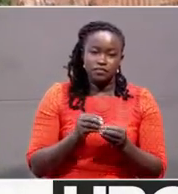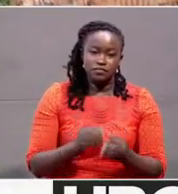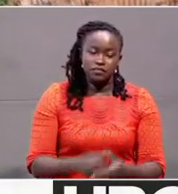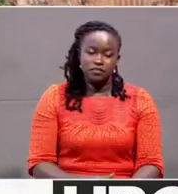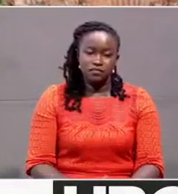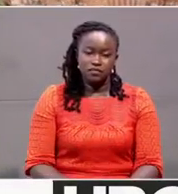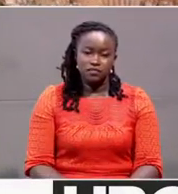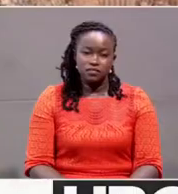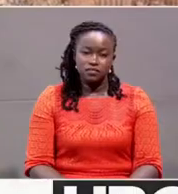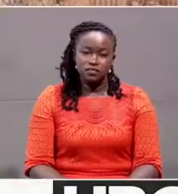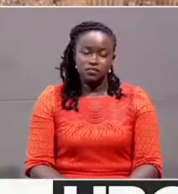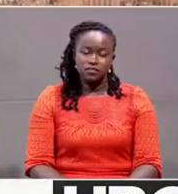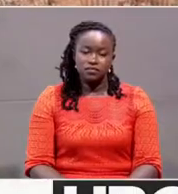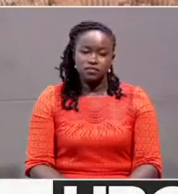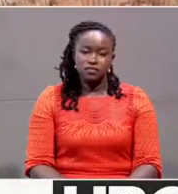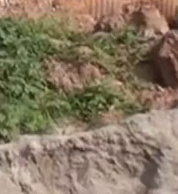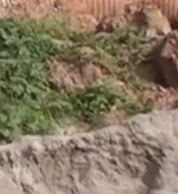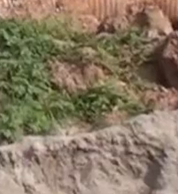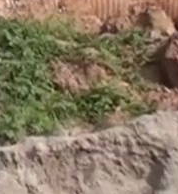UBC.